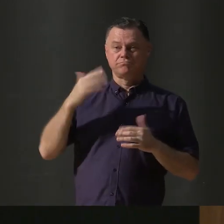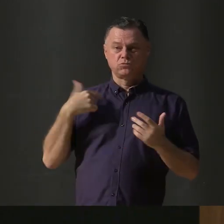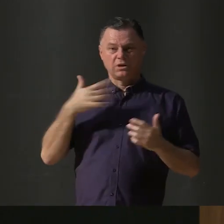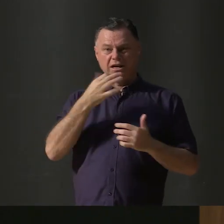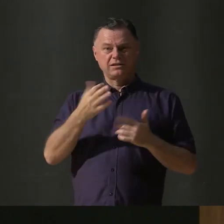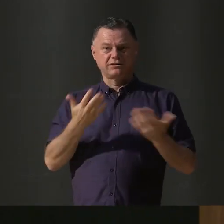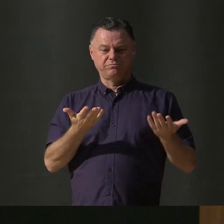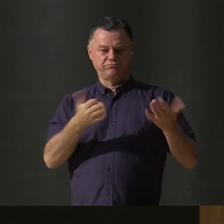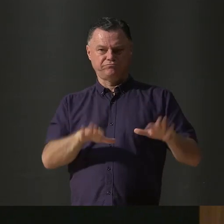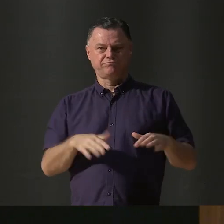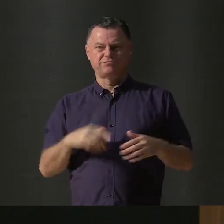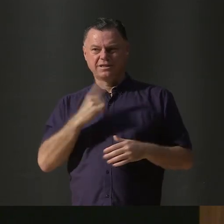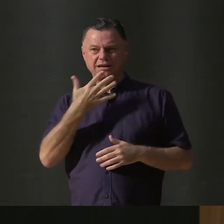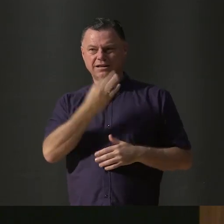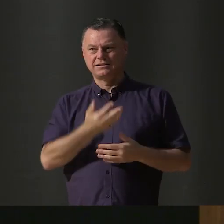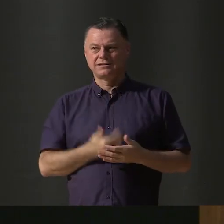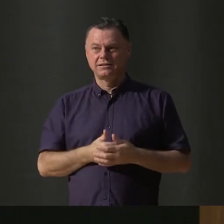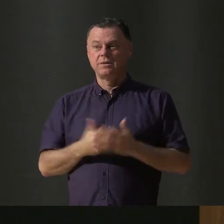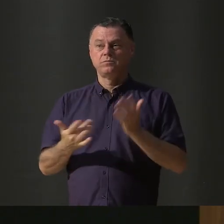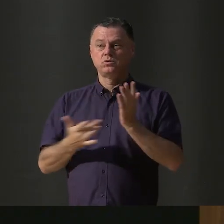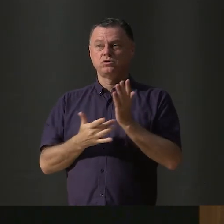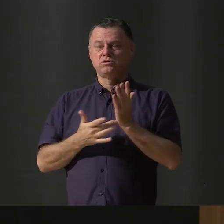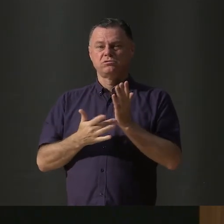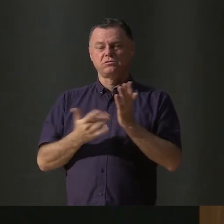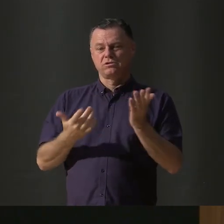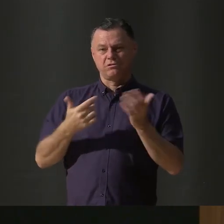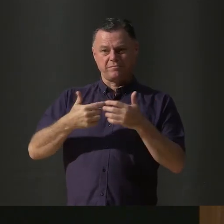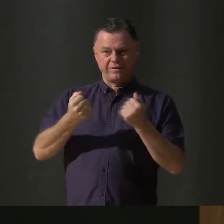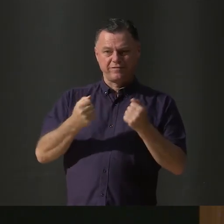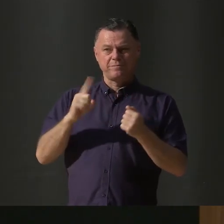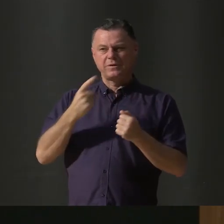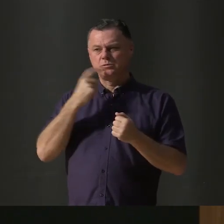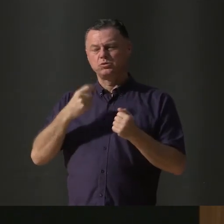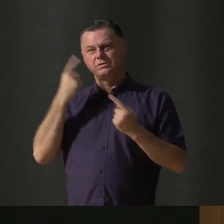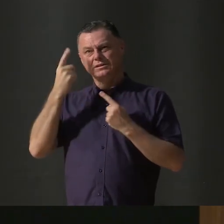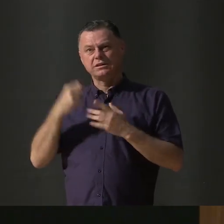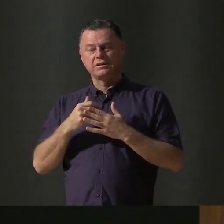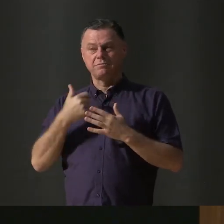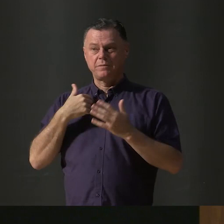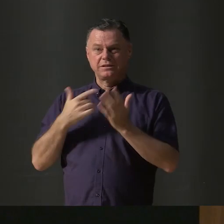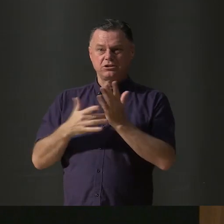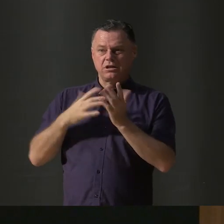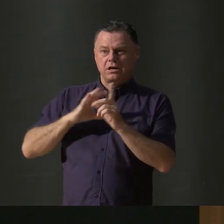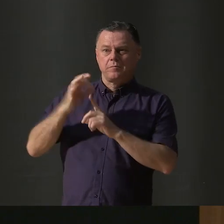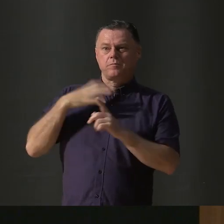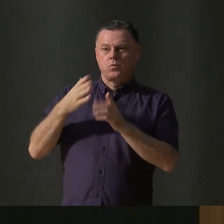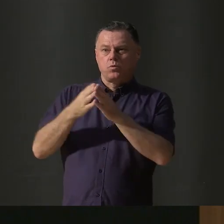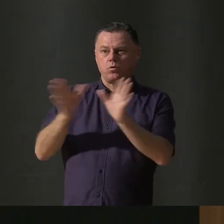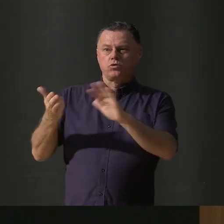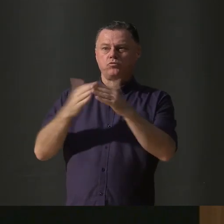be using deepfake technology even if their intent is to engage audiences with culture for the greater public